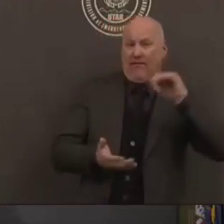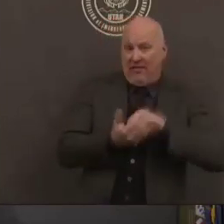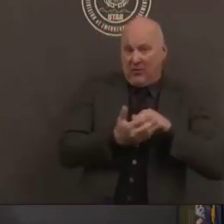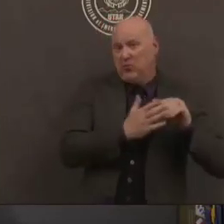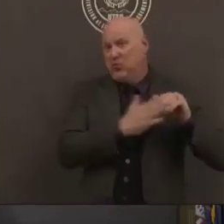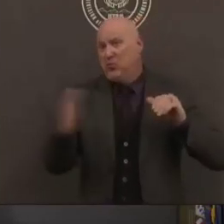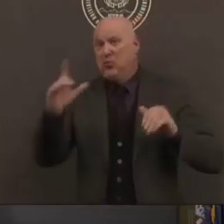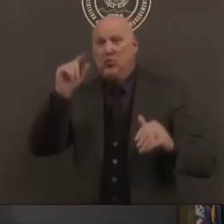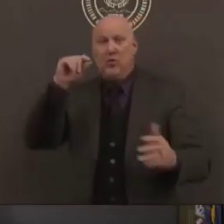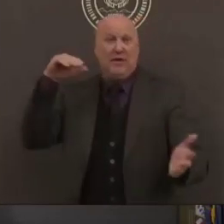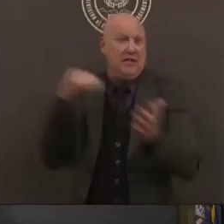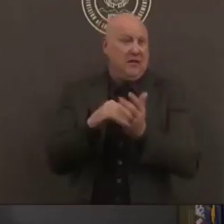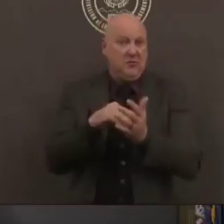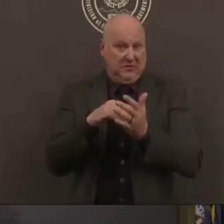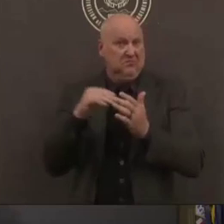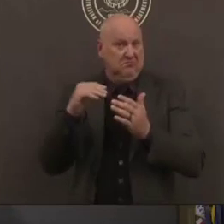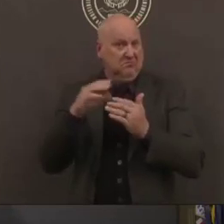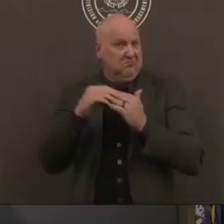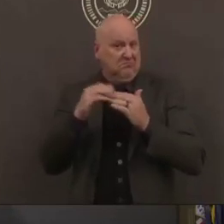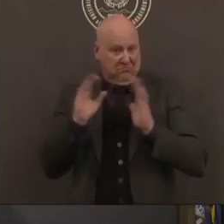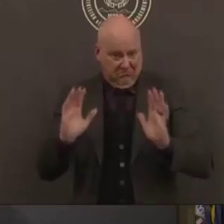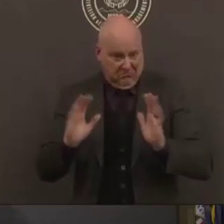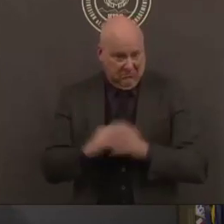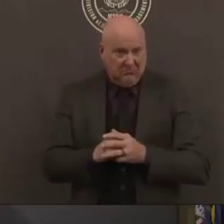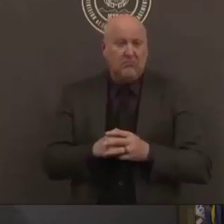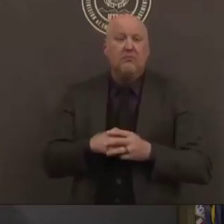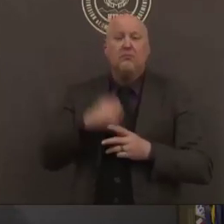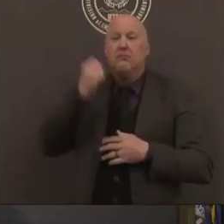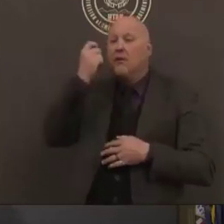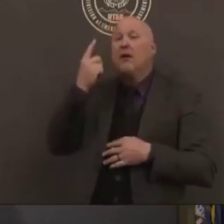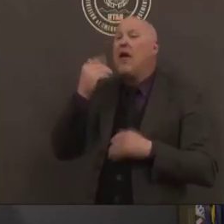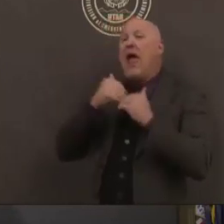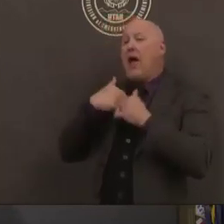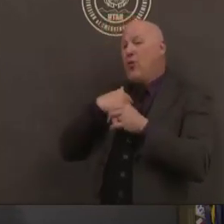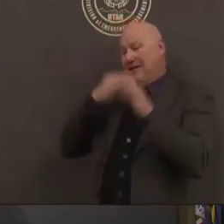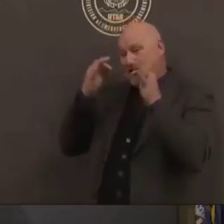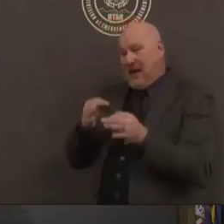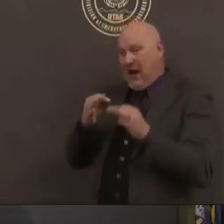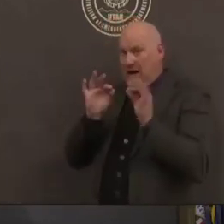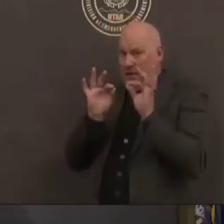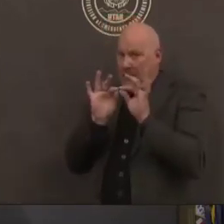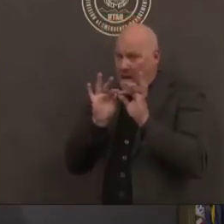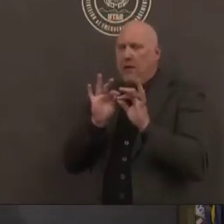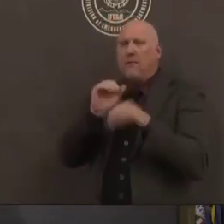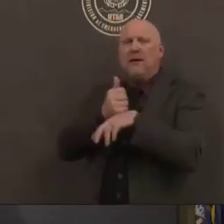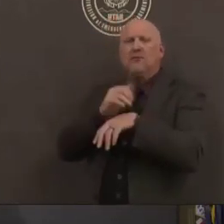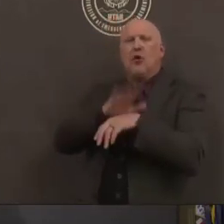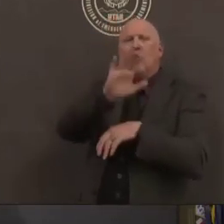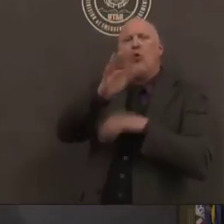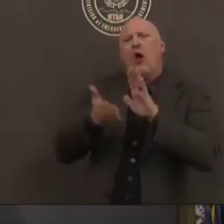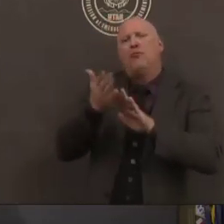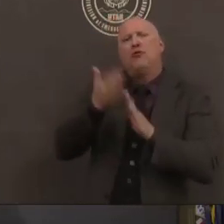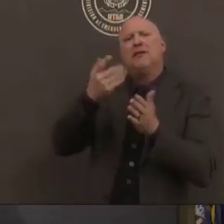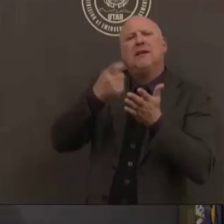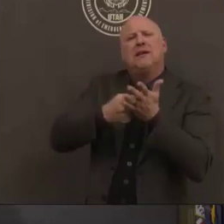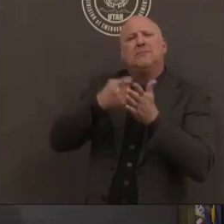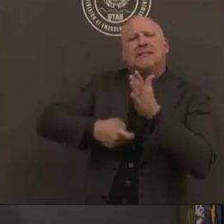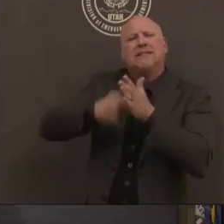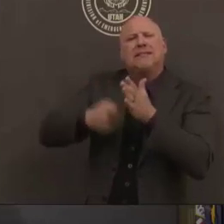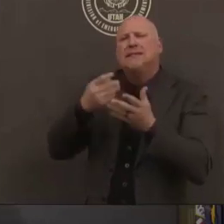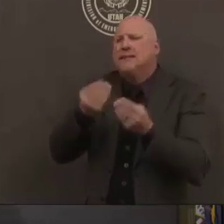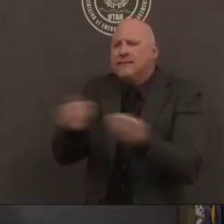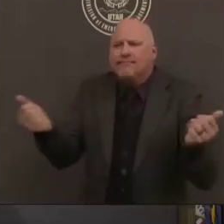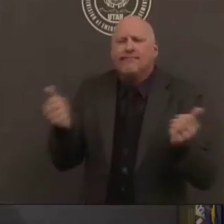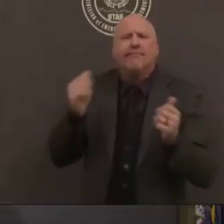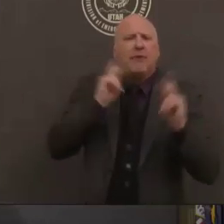more than 3 months operating expenses. We had about 2,700 businesses that began the